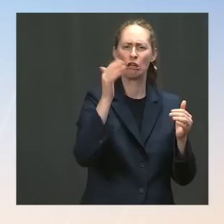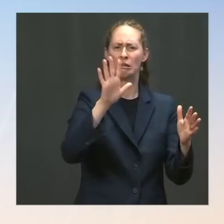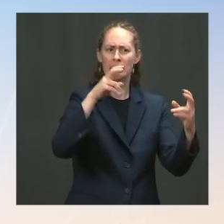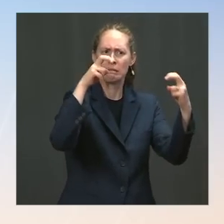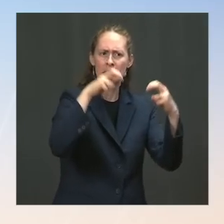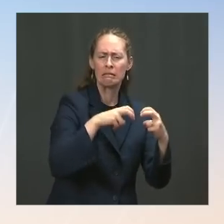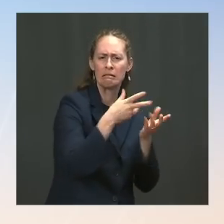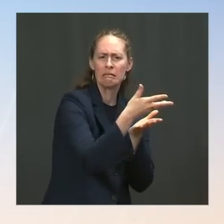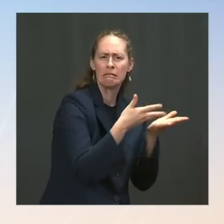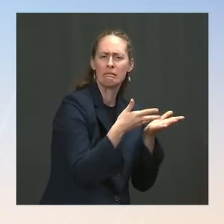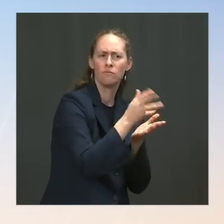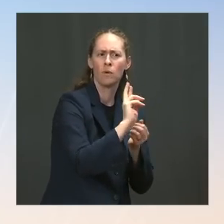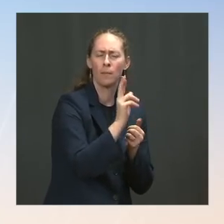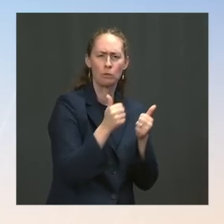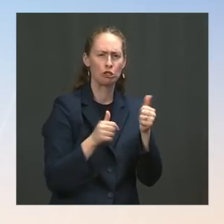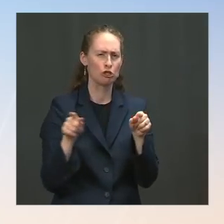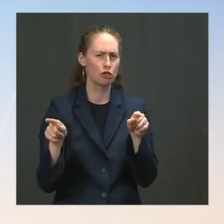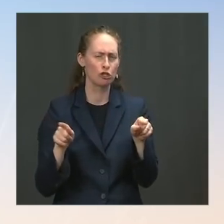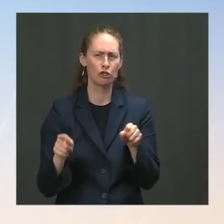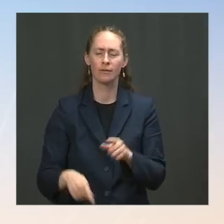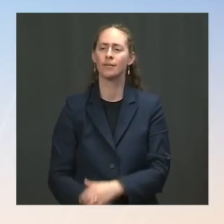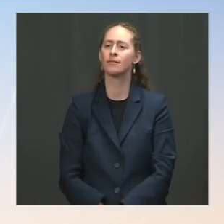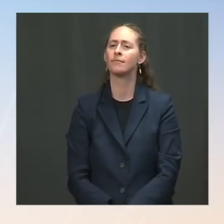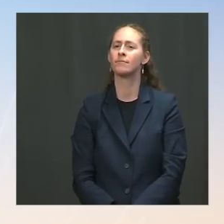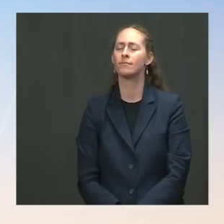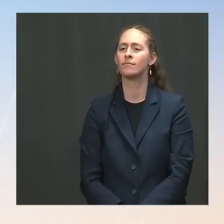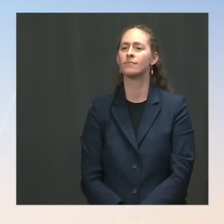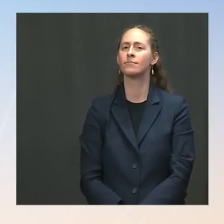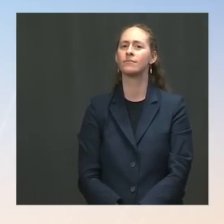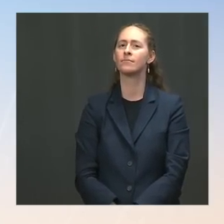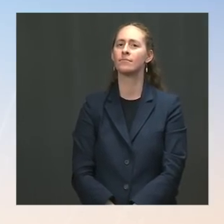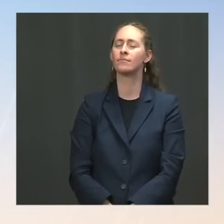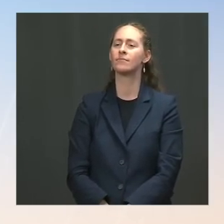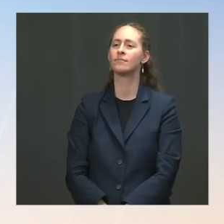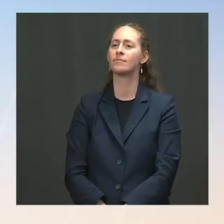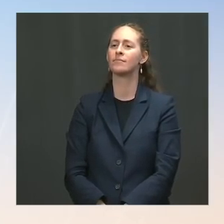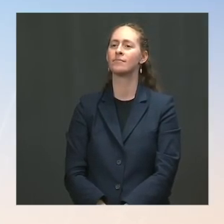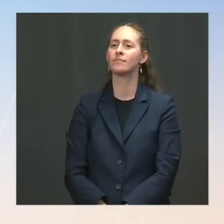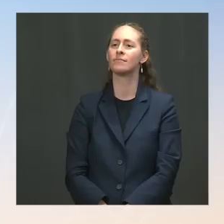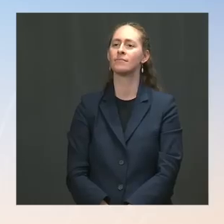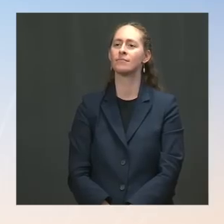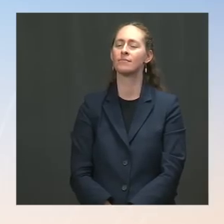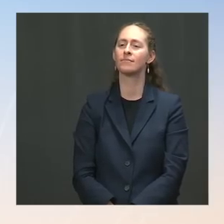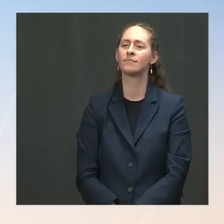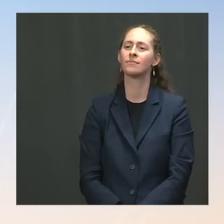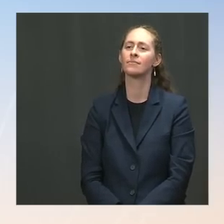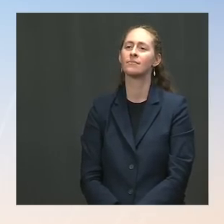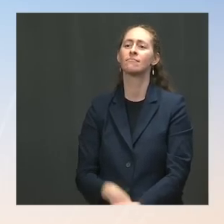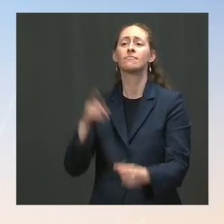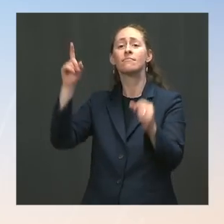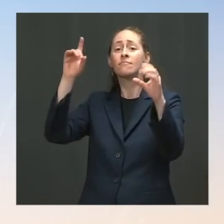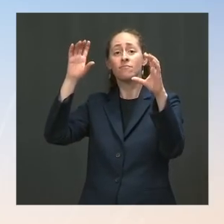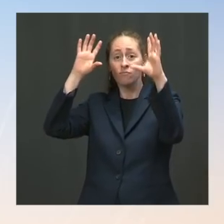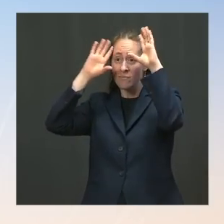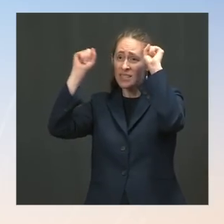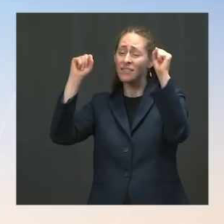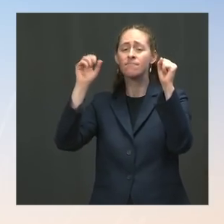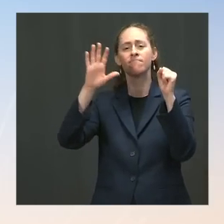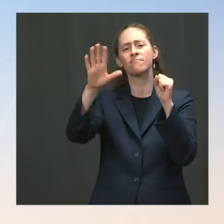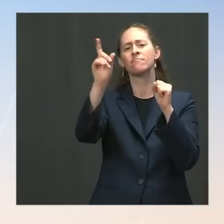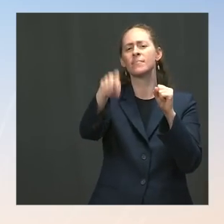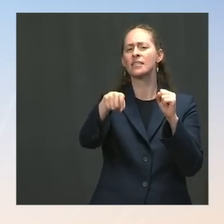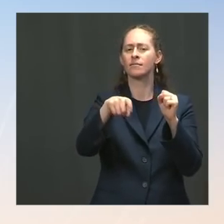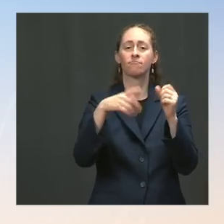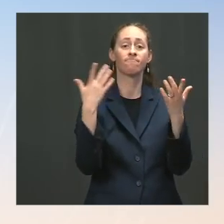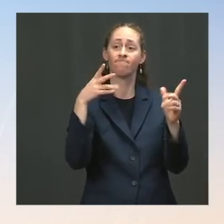The president believes that Democrats and Republicans should move forward, as they did three times during the last administration,